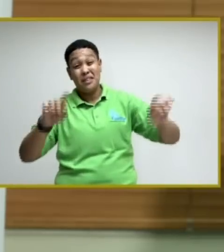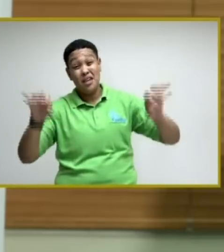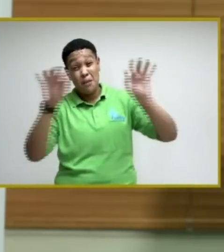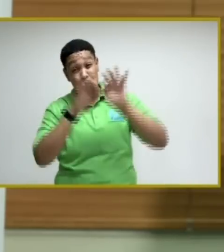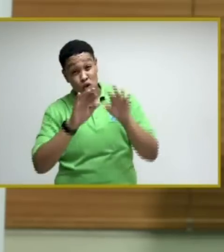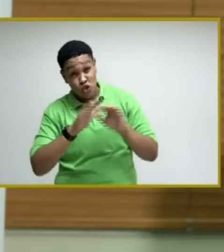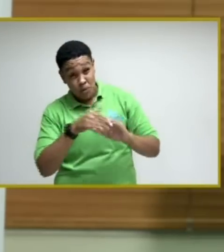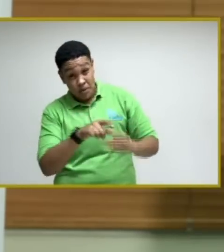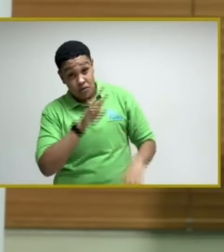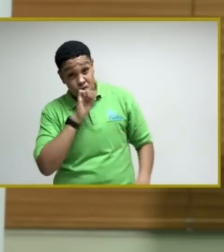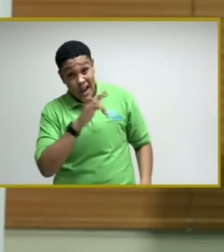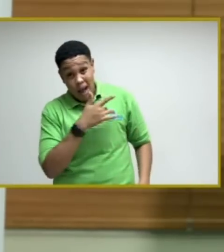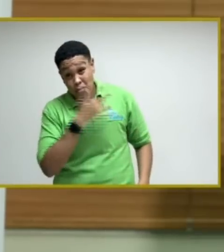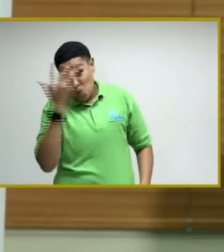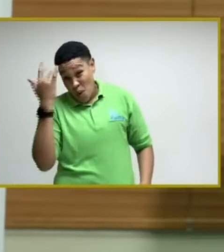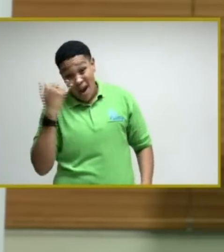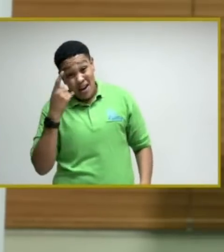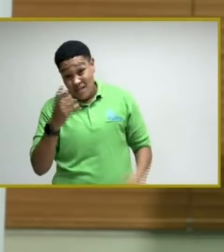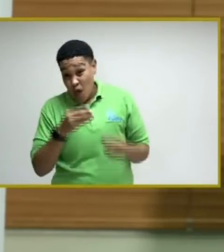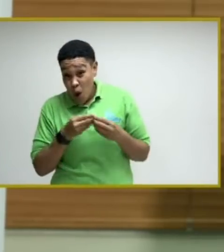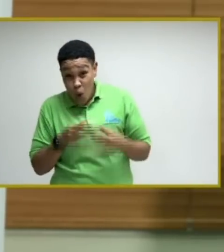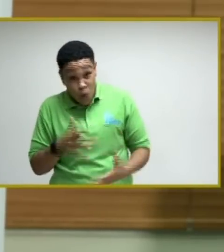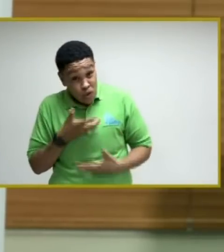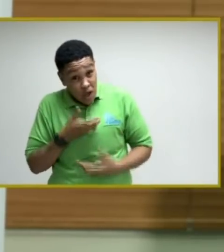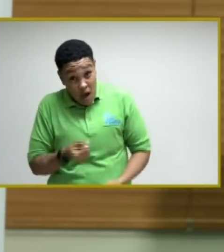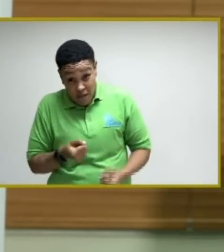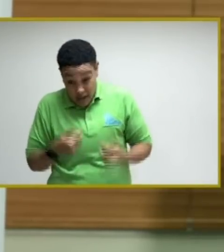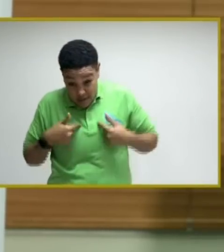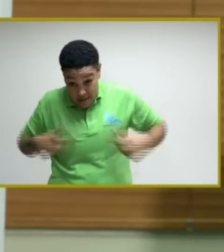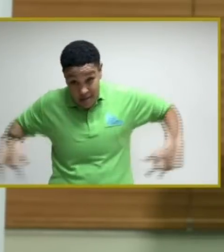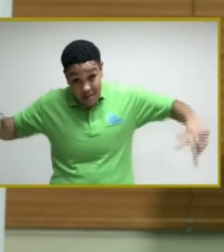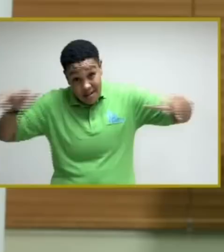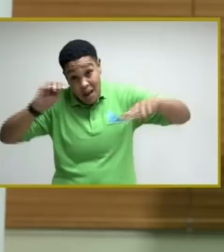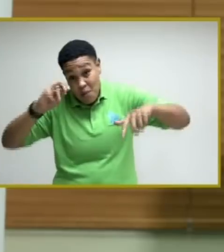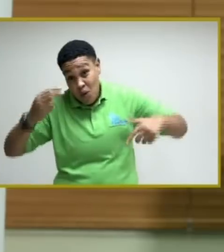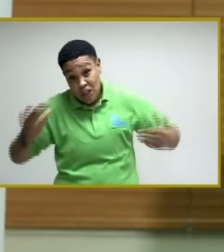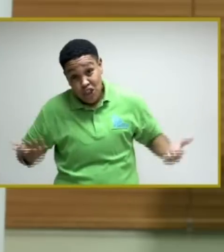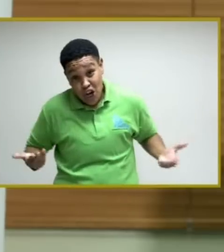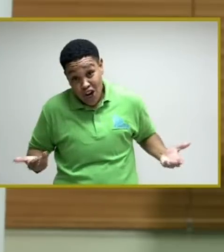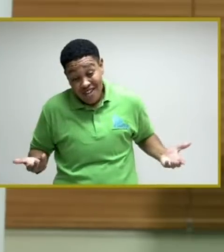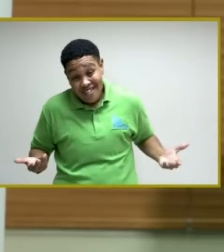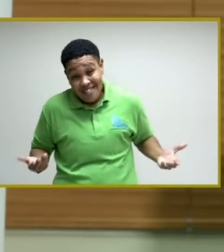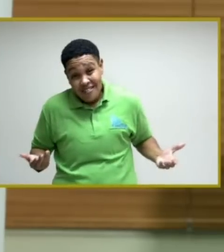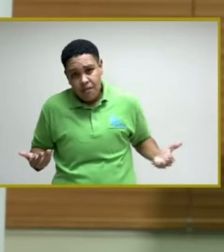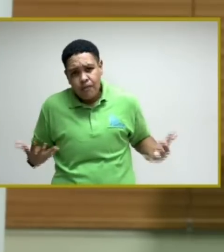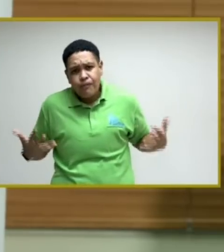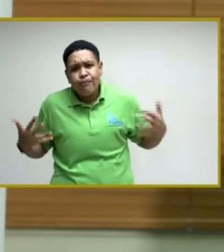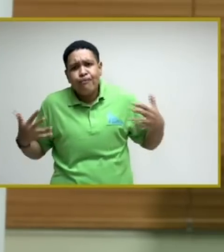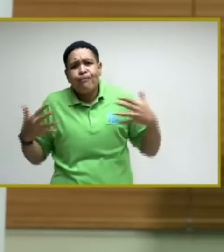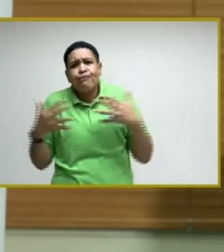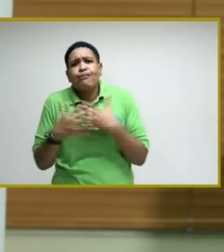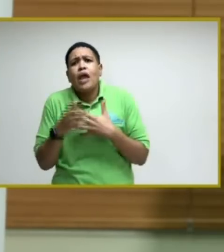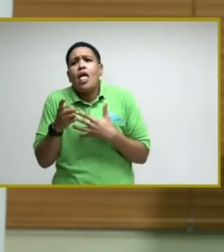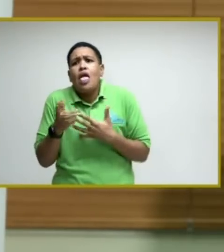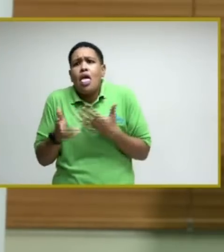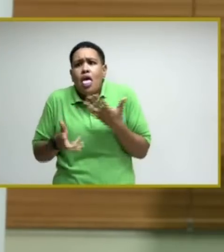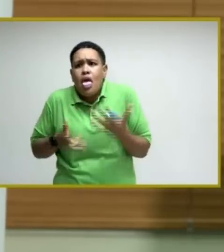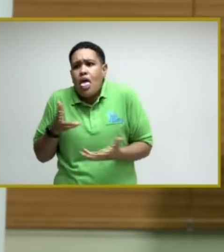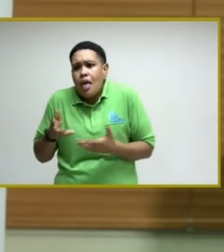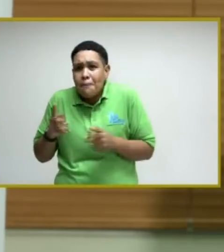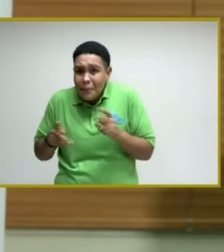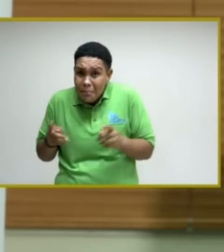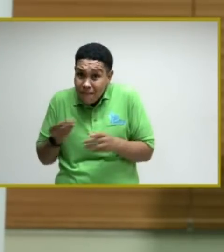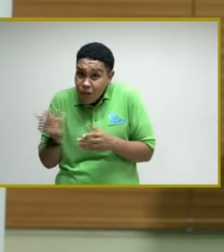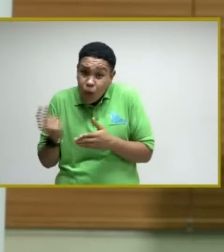that, because if they lose confidence in us, then the fear that has grappled the population over the past